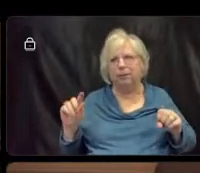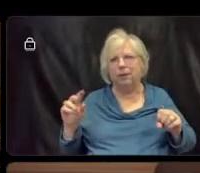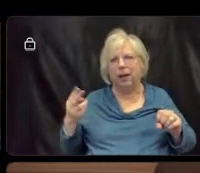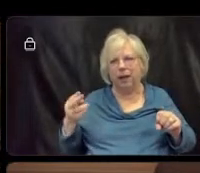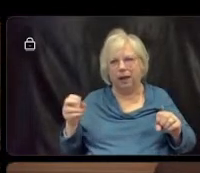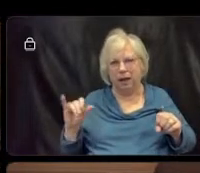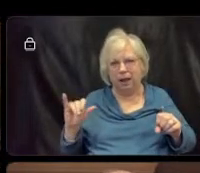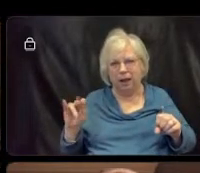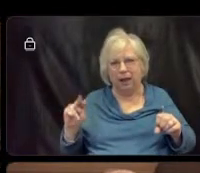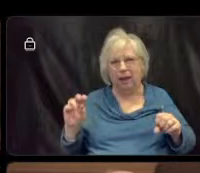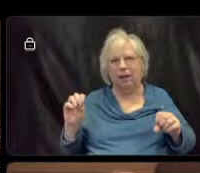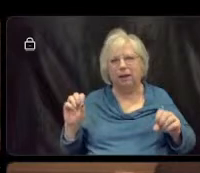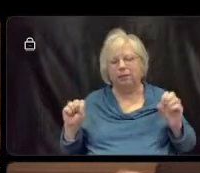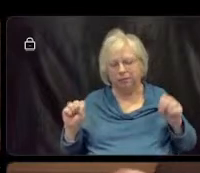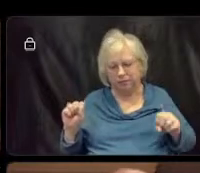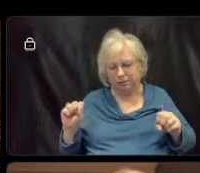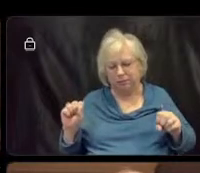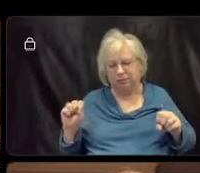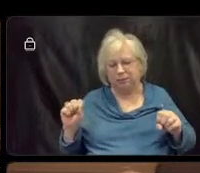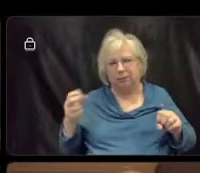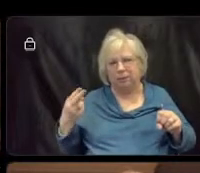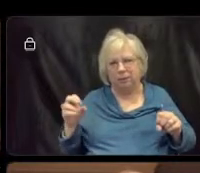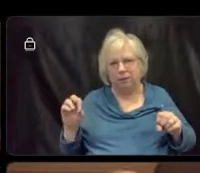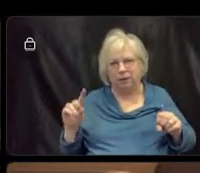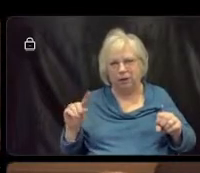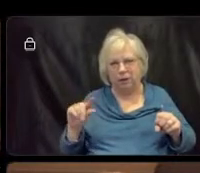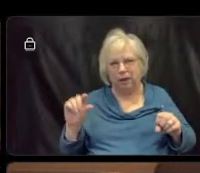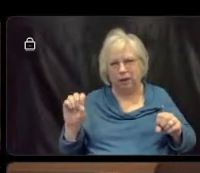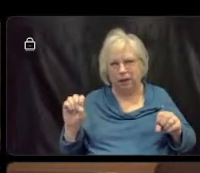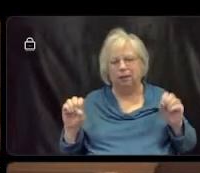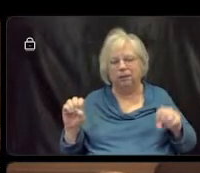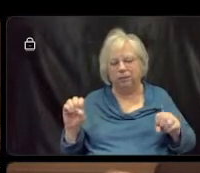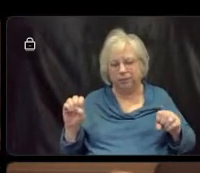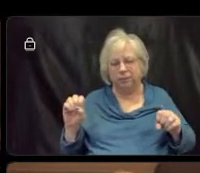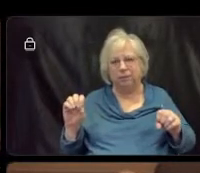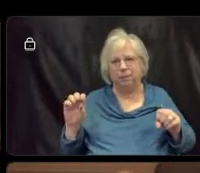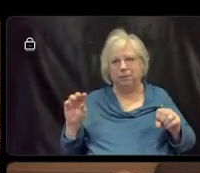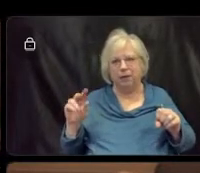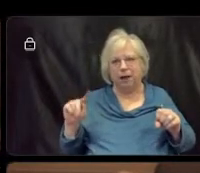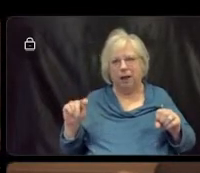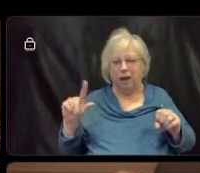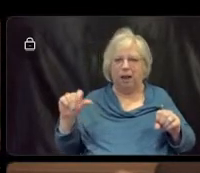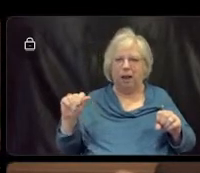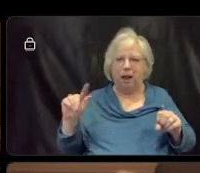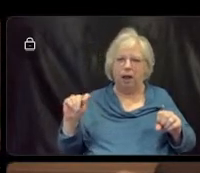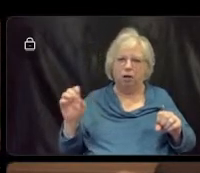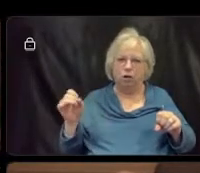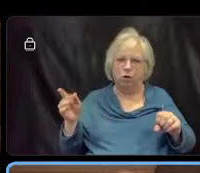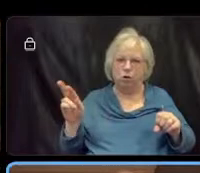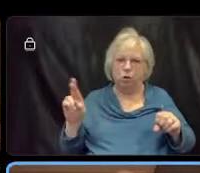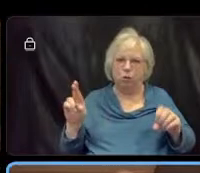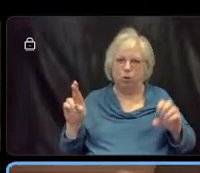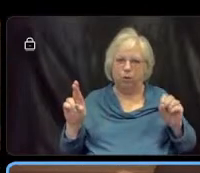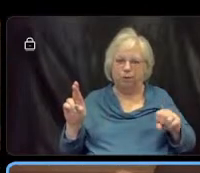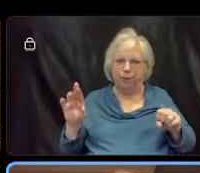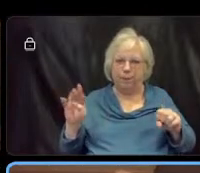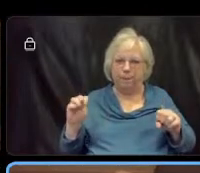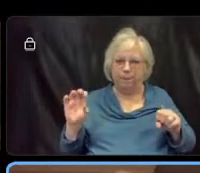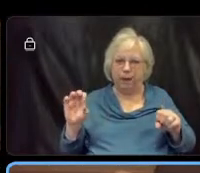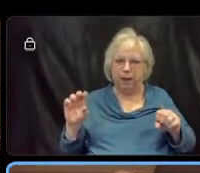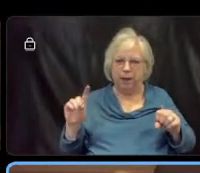Haynes. Yes. Hodge. Yes. Couture. Yes.